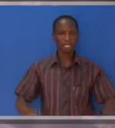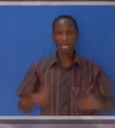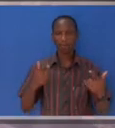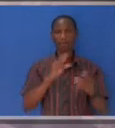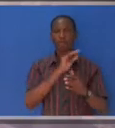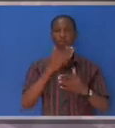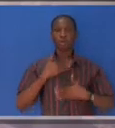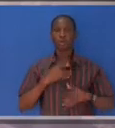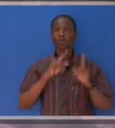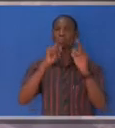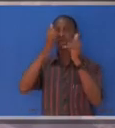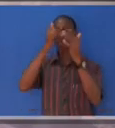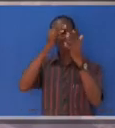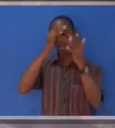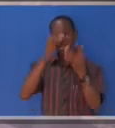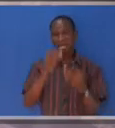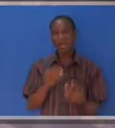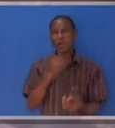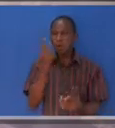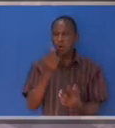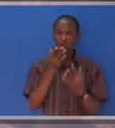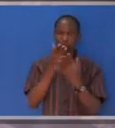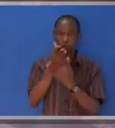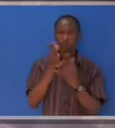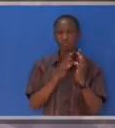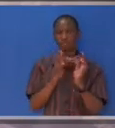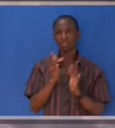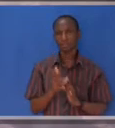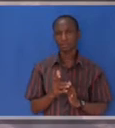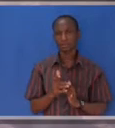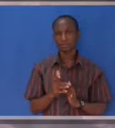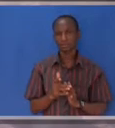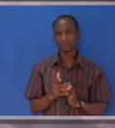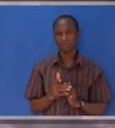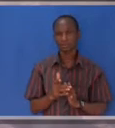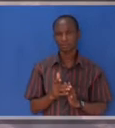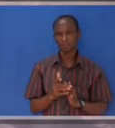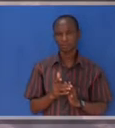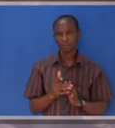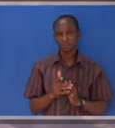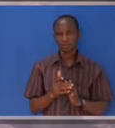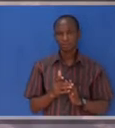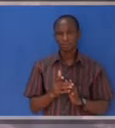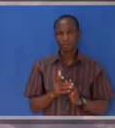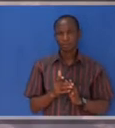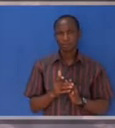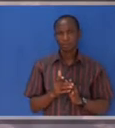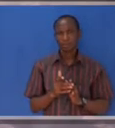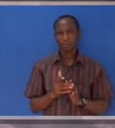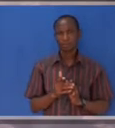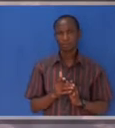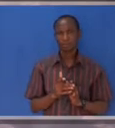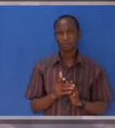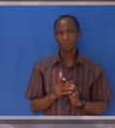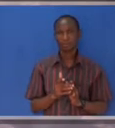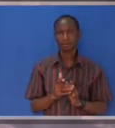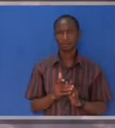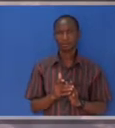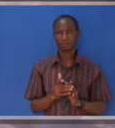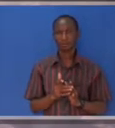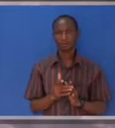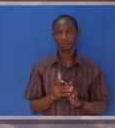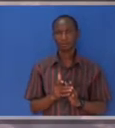so. You cannot bypass Jesus to go to the Father. Because Jesus is the way, the